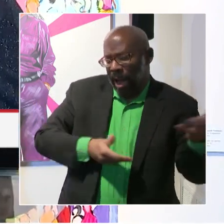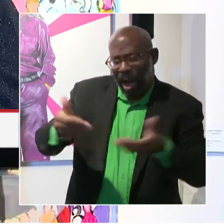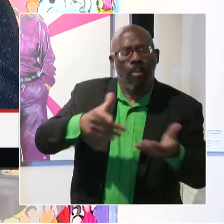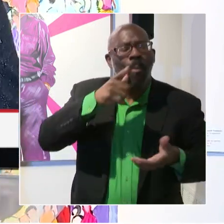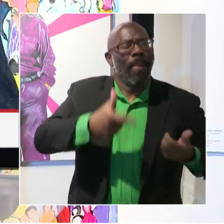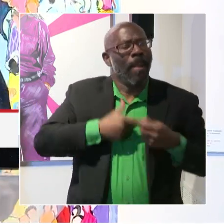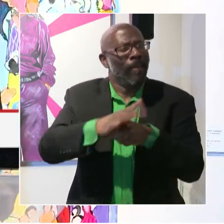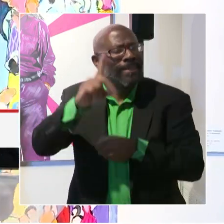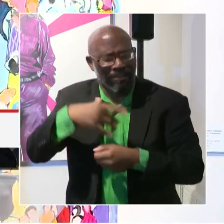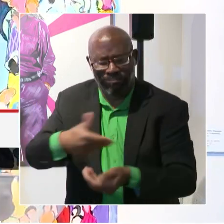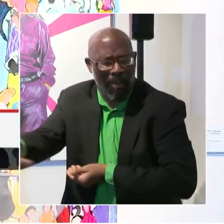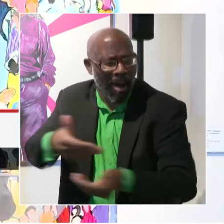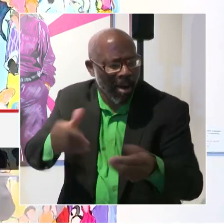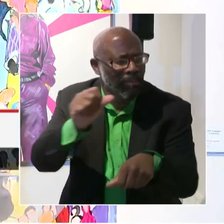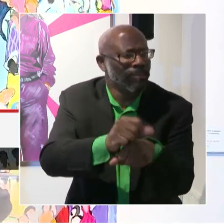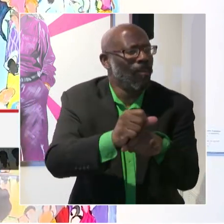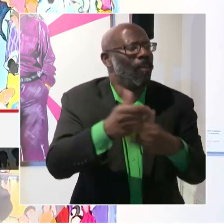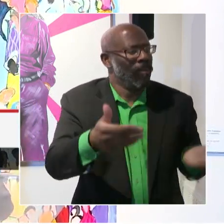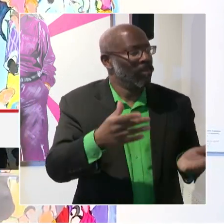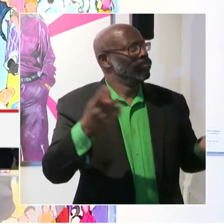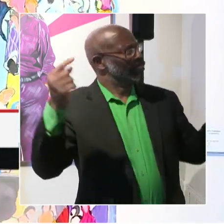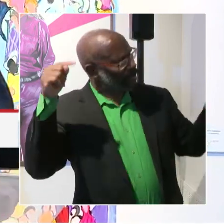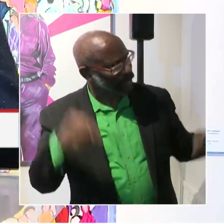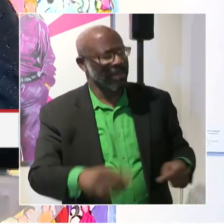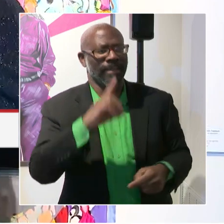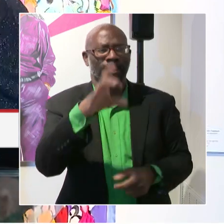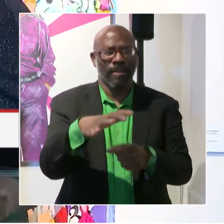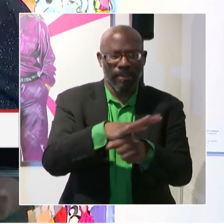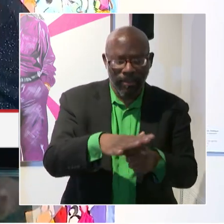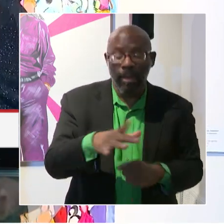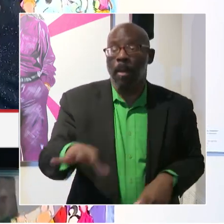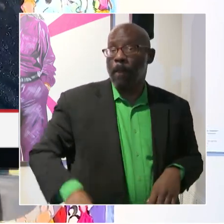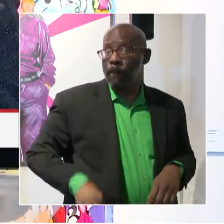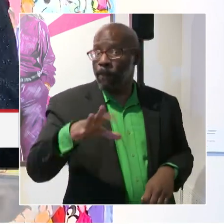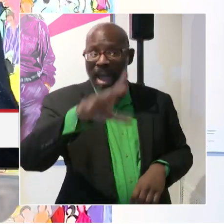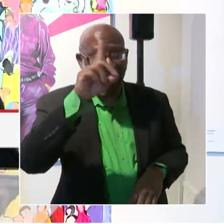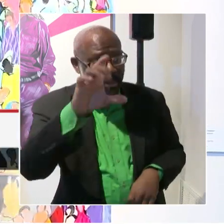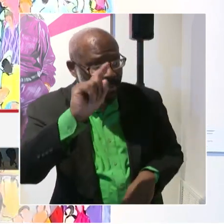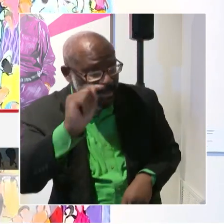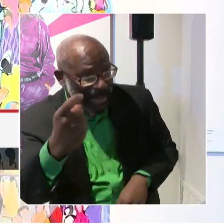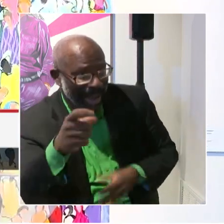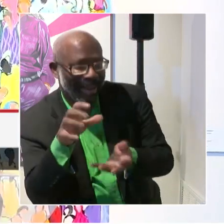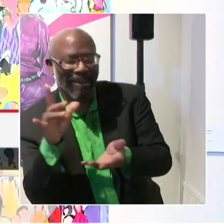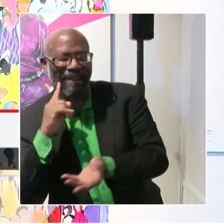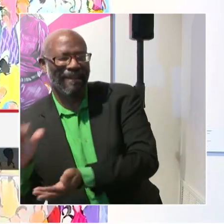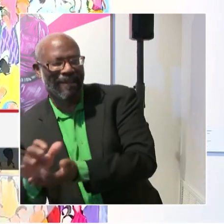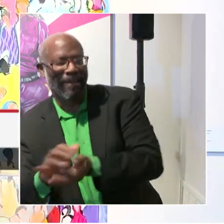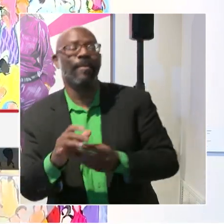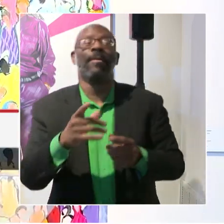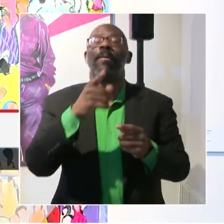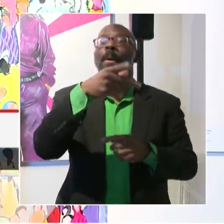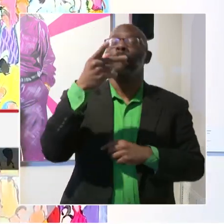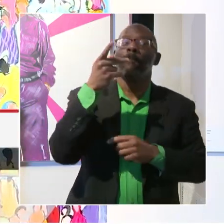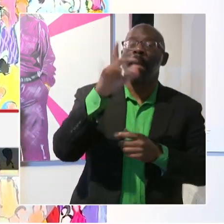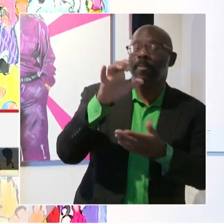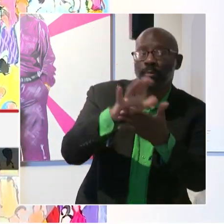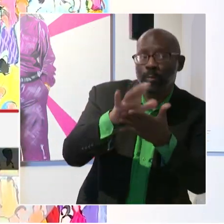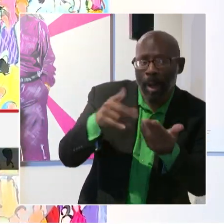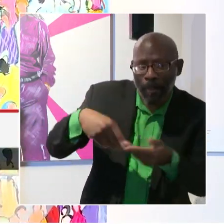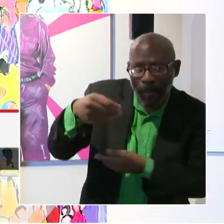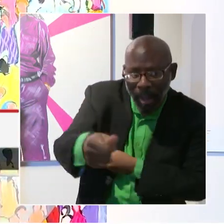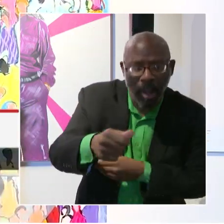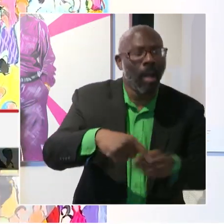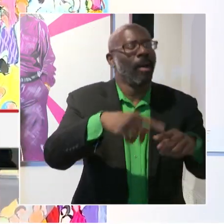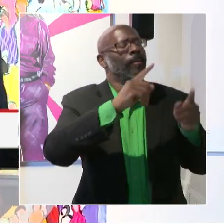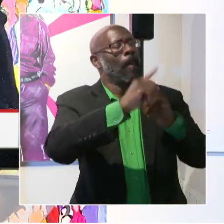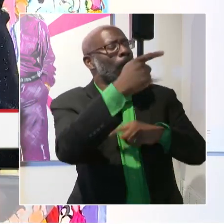in D.C., pay D.C. taxes, take their kids to D.C. public schools, go to parks and recreation centers, go